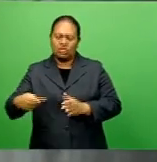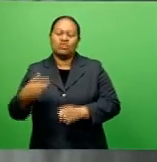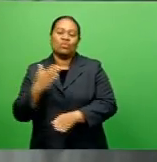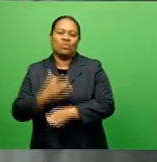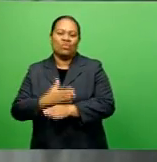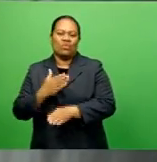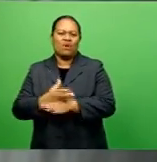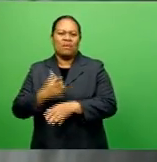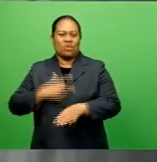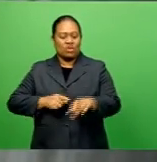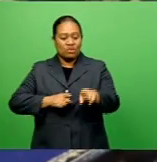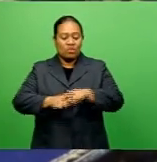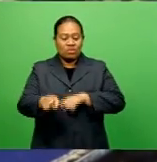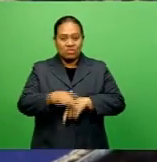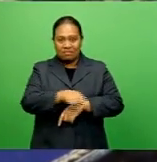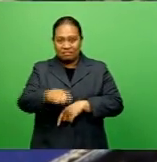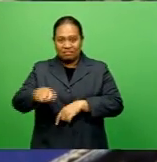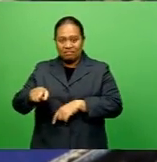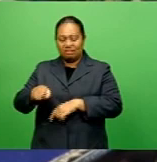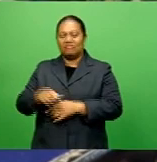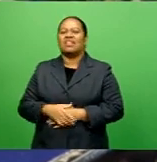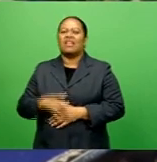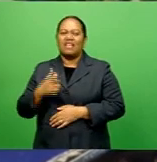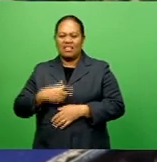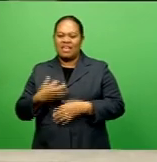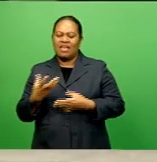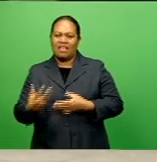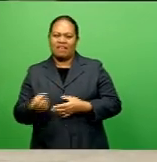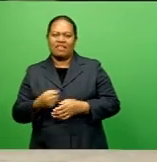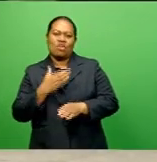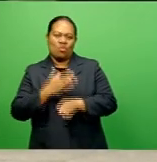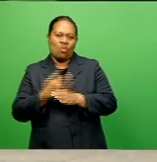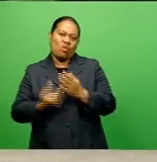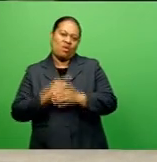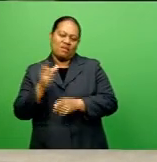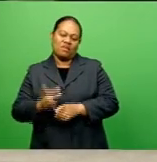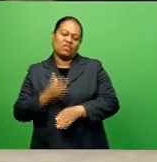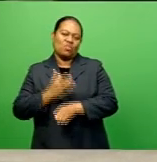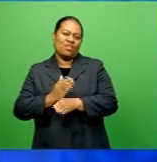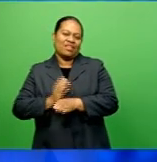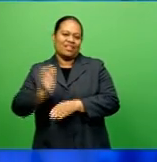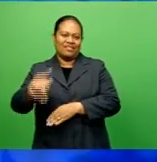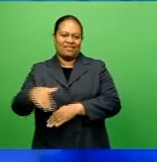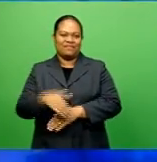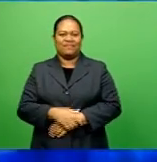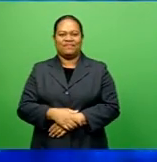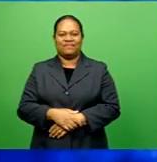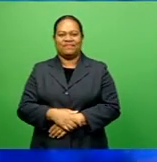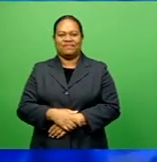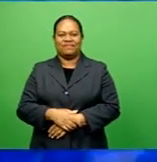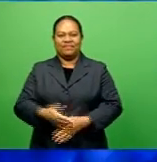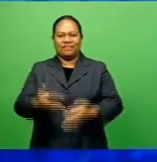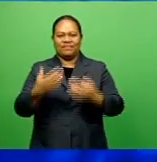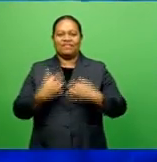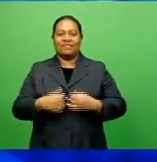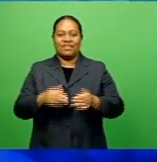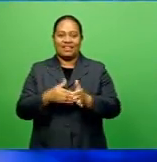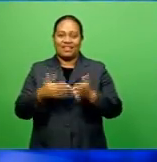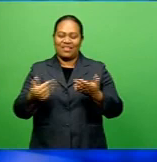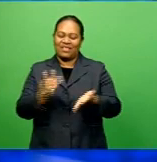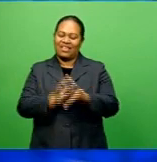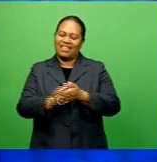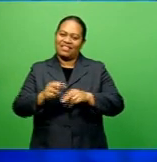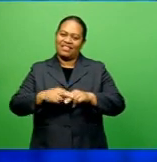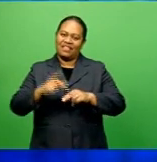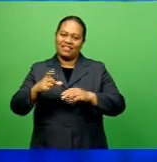as majority of them are sole breadwinners. Philip and Ikaso, FBC News. Sanifa joins us now with the latest